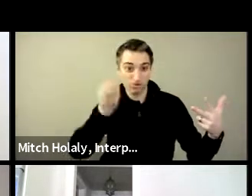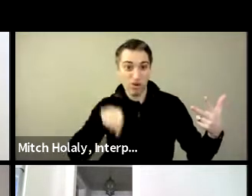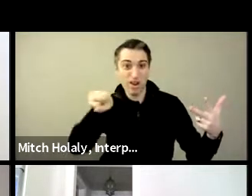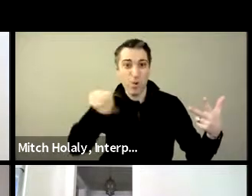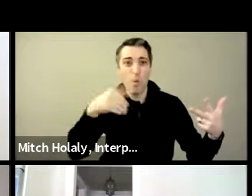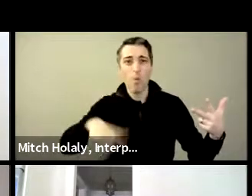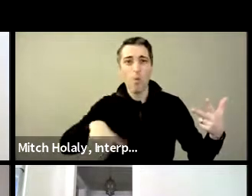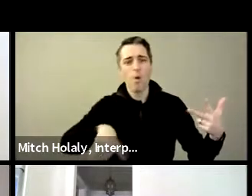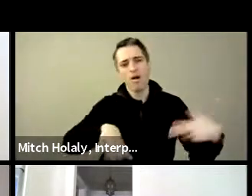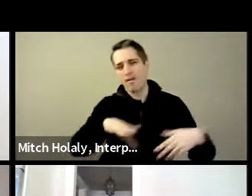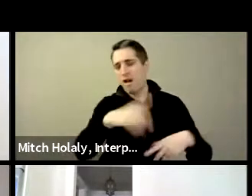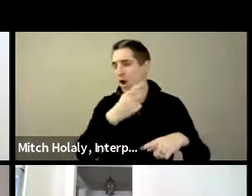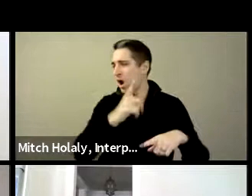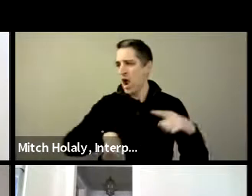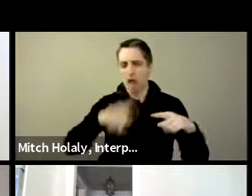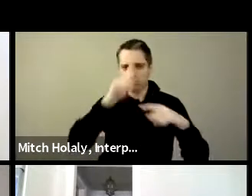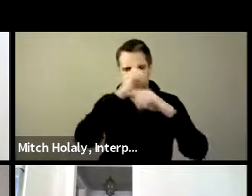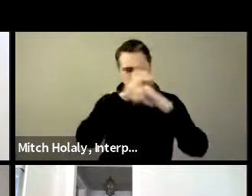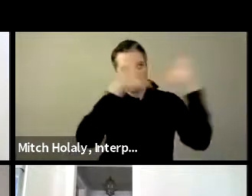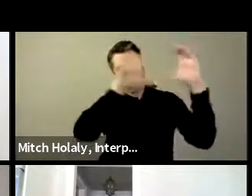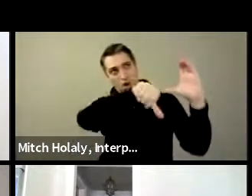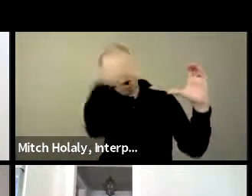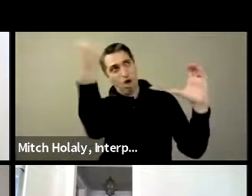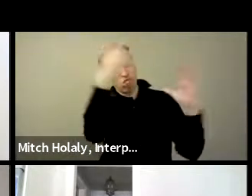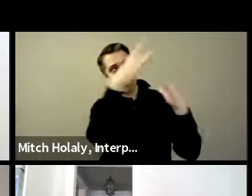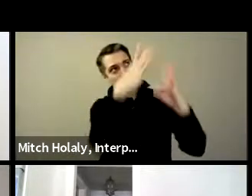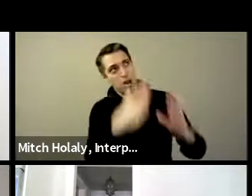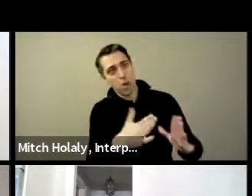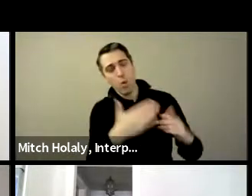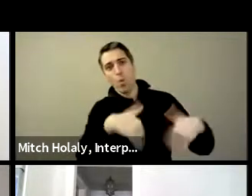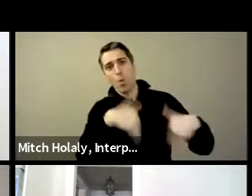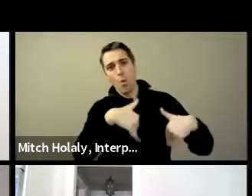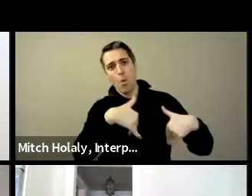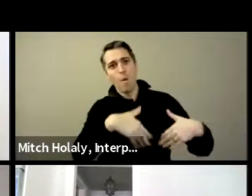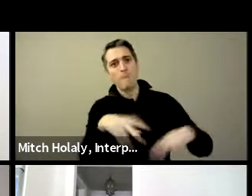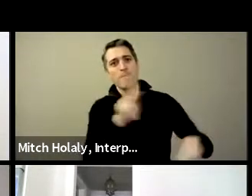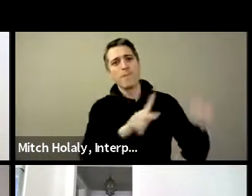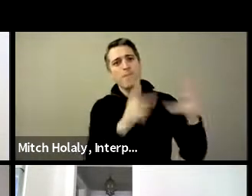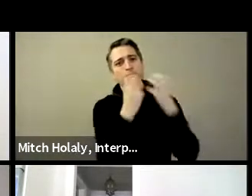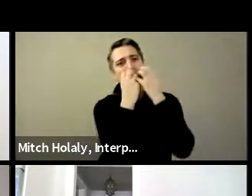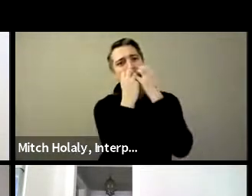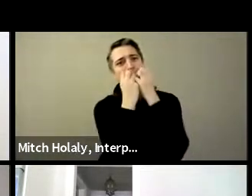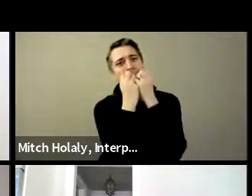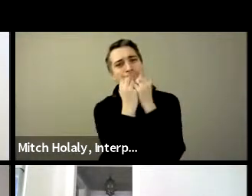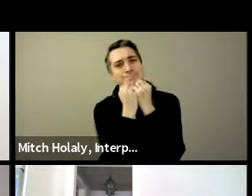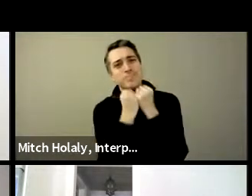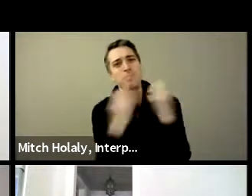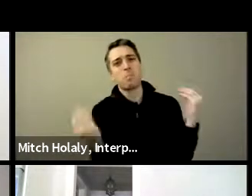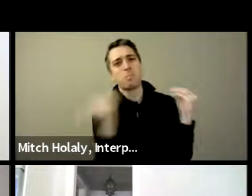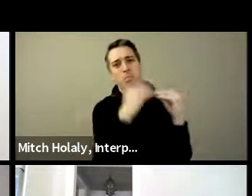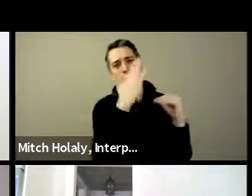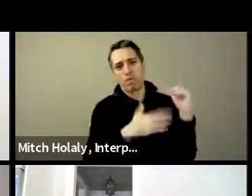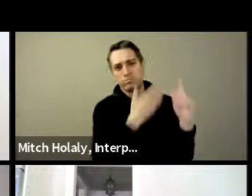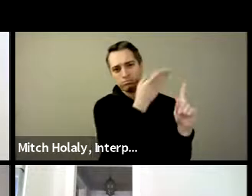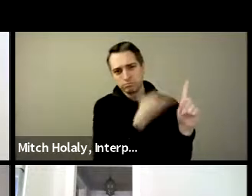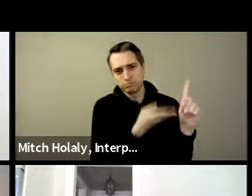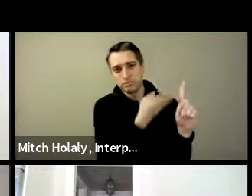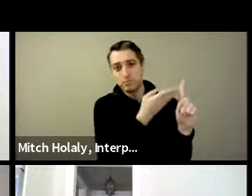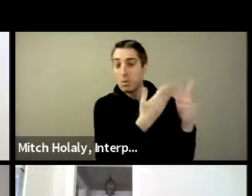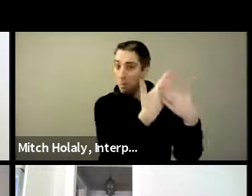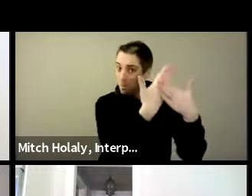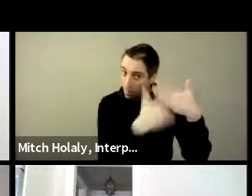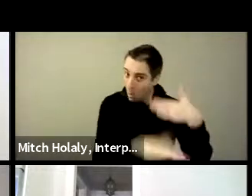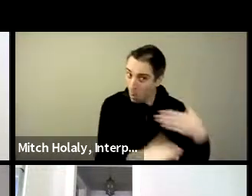leader in his town who has been more loved and admired than Benny Napoleon. He was born in the city, served our